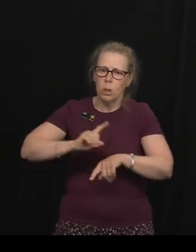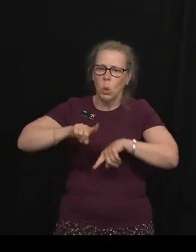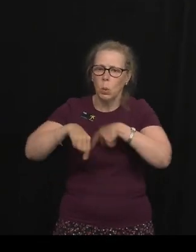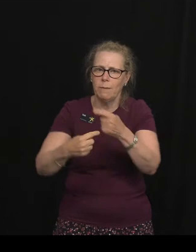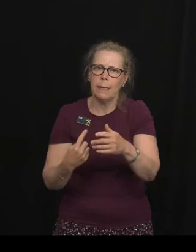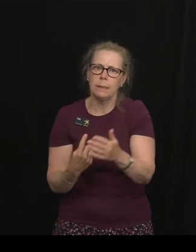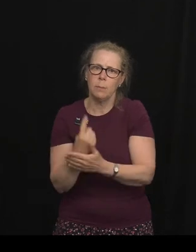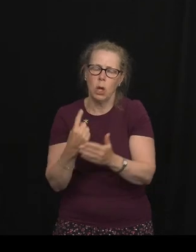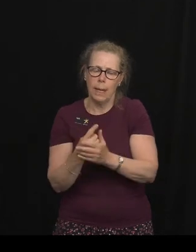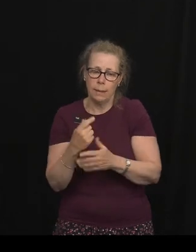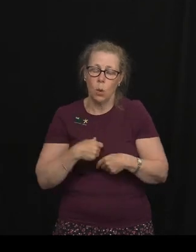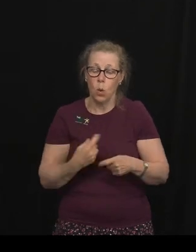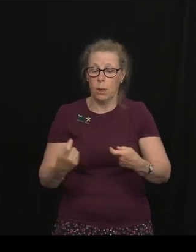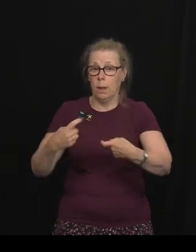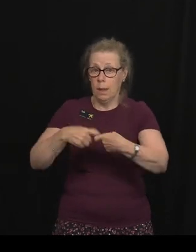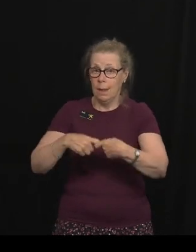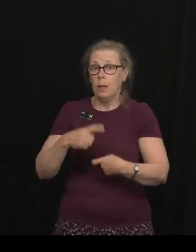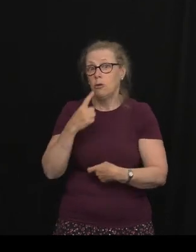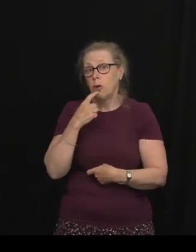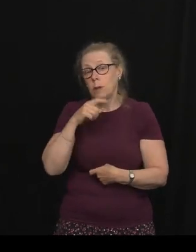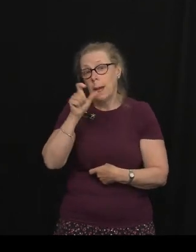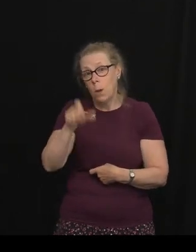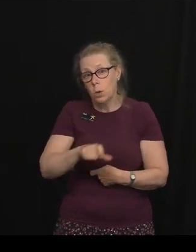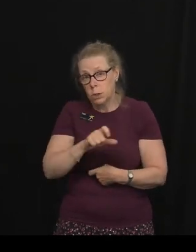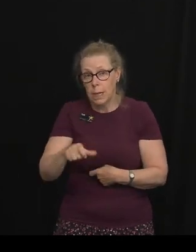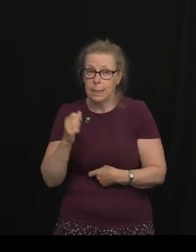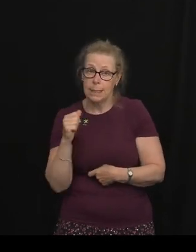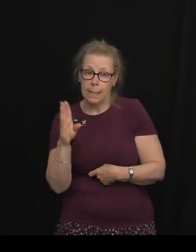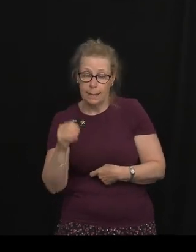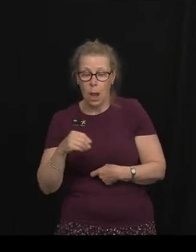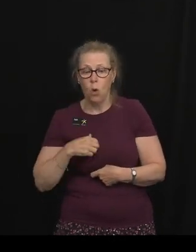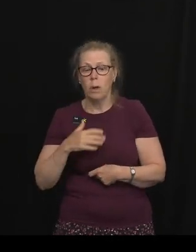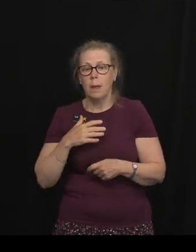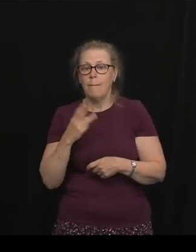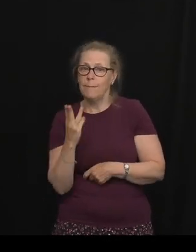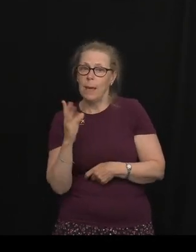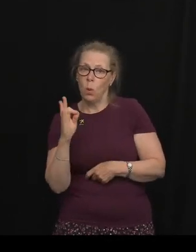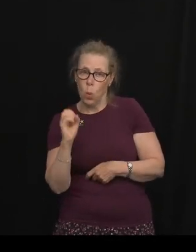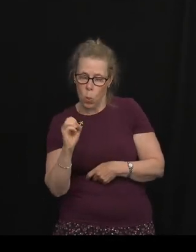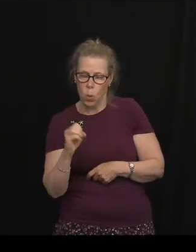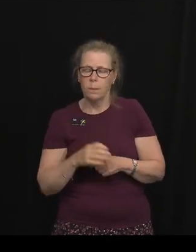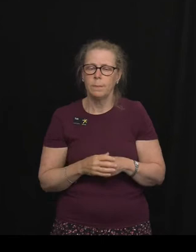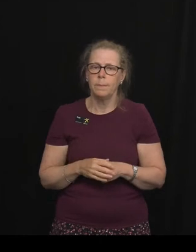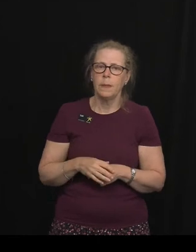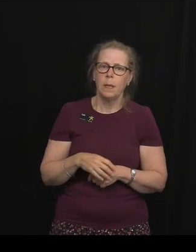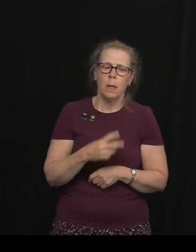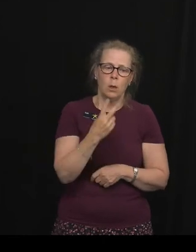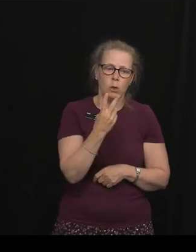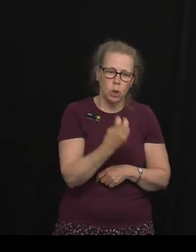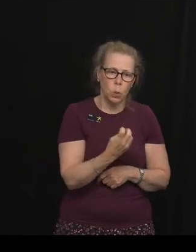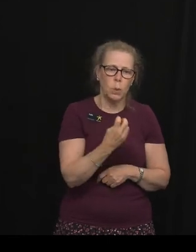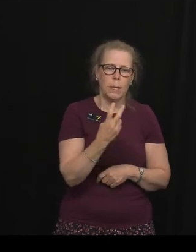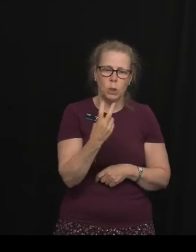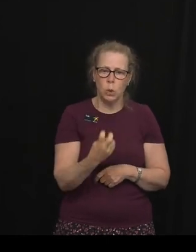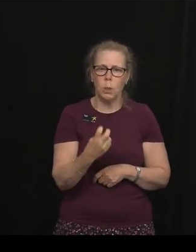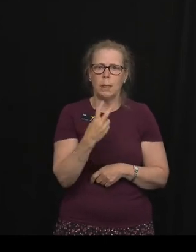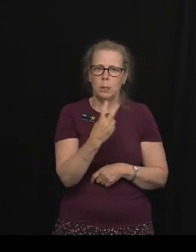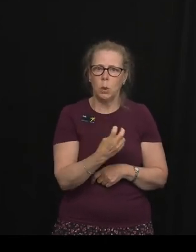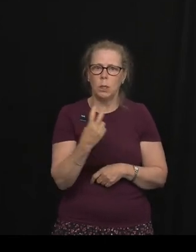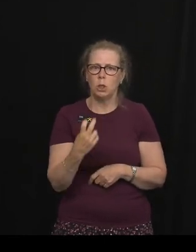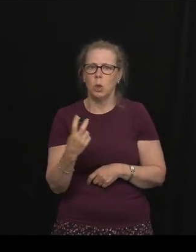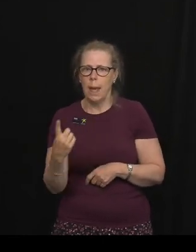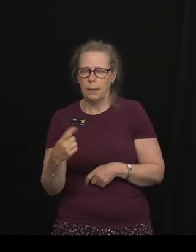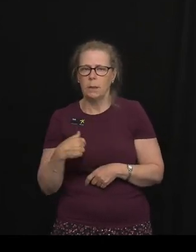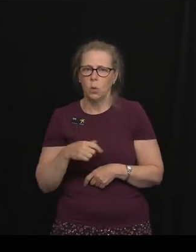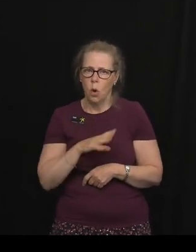Red Cross, SIDA, and the World Health Organization. And from 2020 to 2021, he was the head of the Secretariat